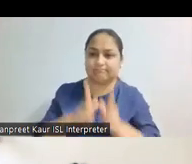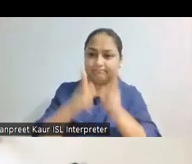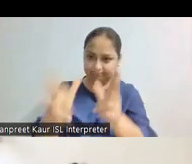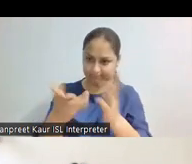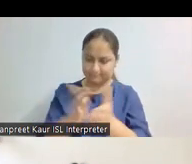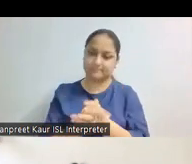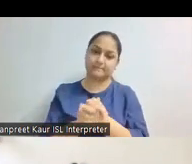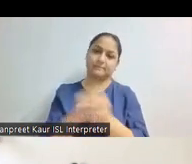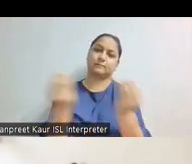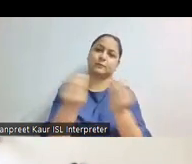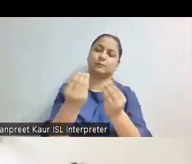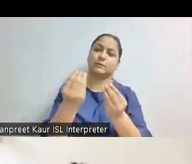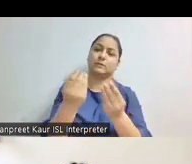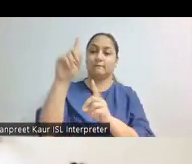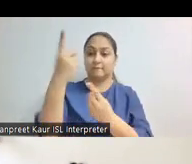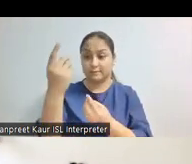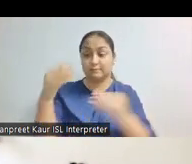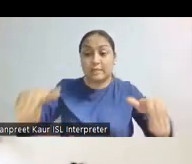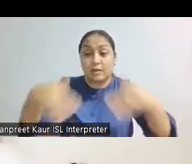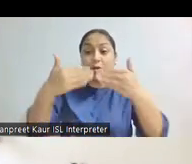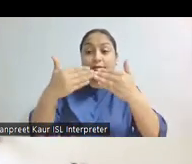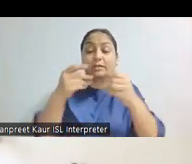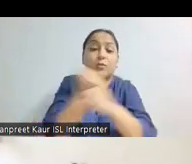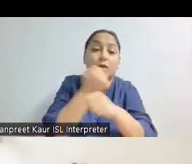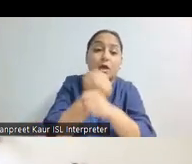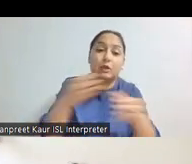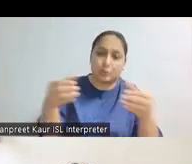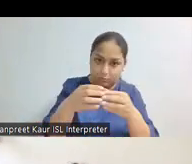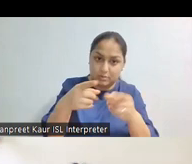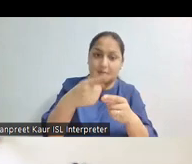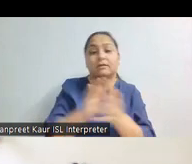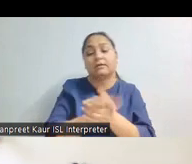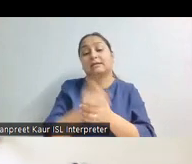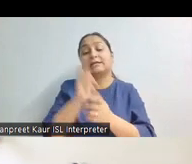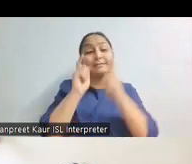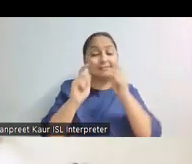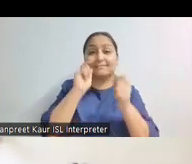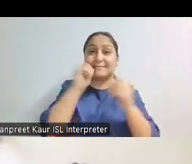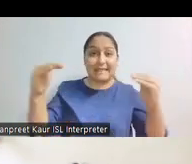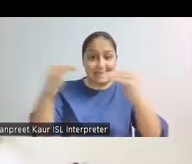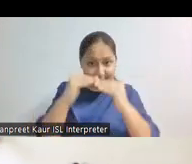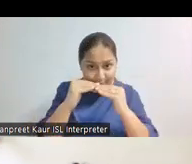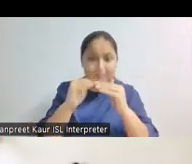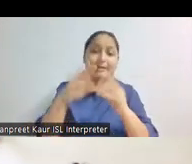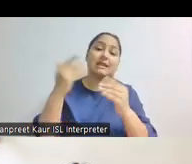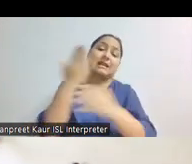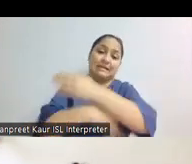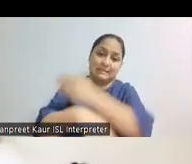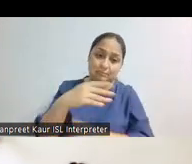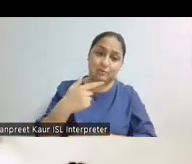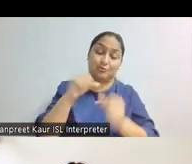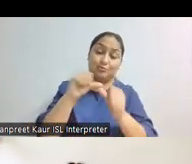We will give you an introduction to the working group itself, so the Gender Equality and Disability Working Group, the process that we have followed